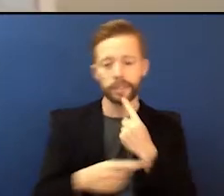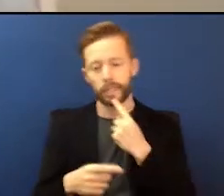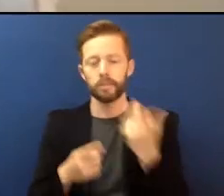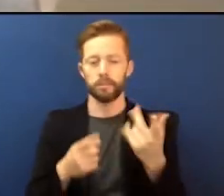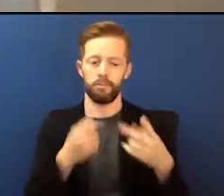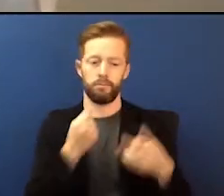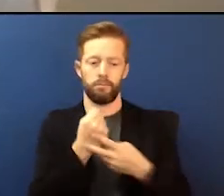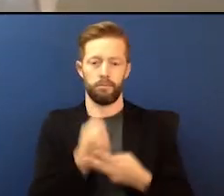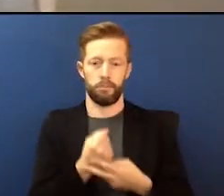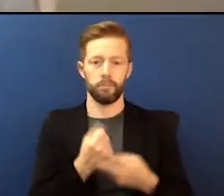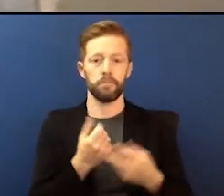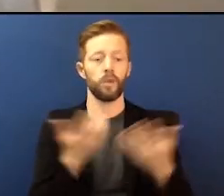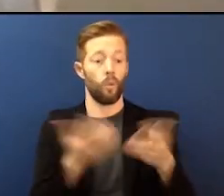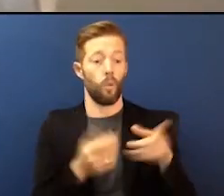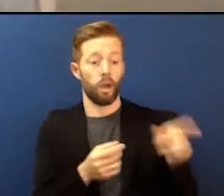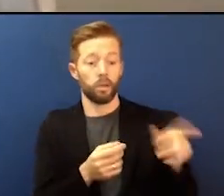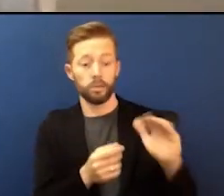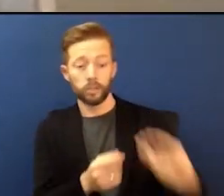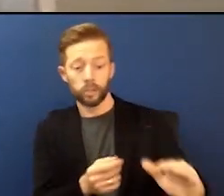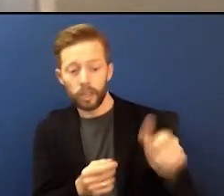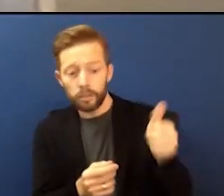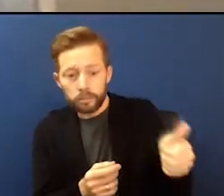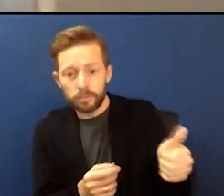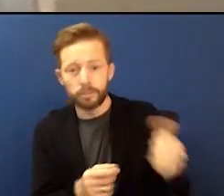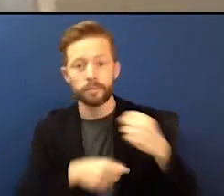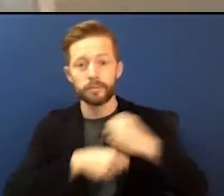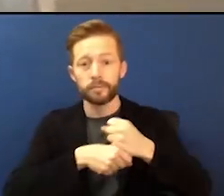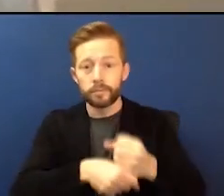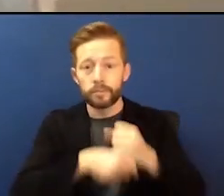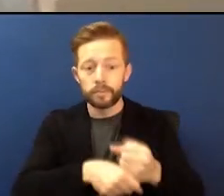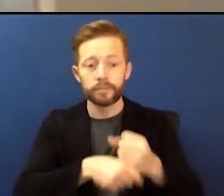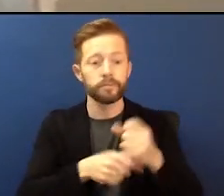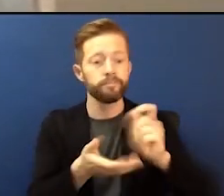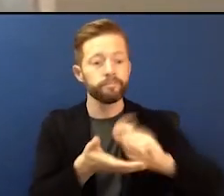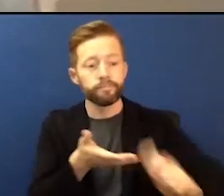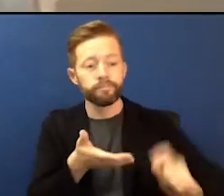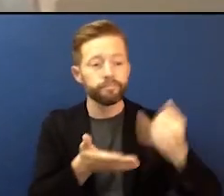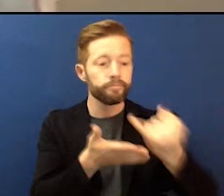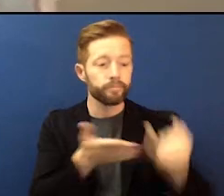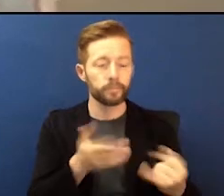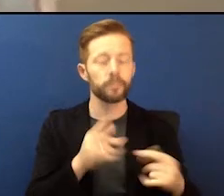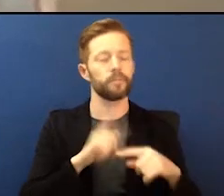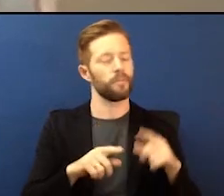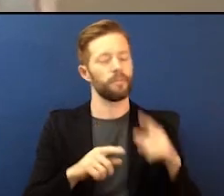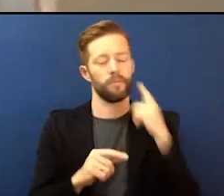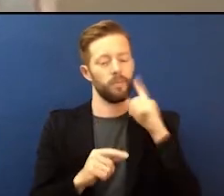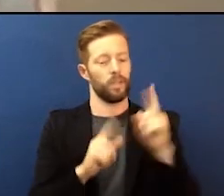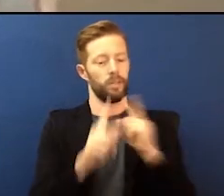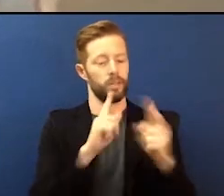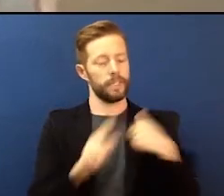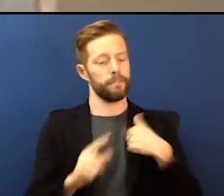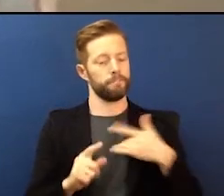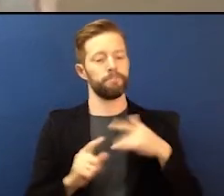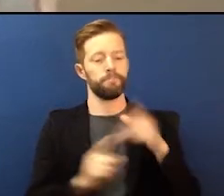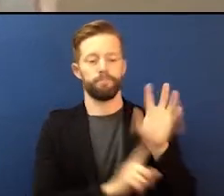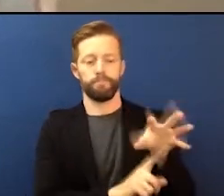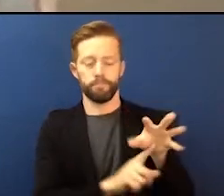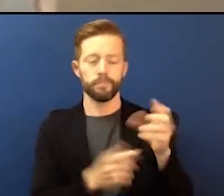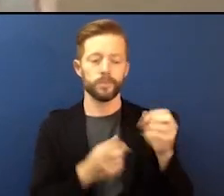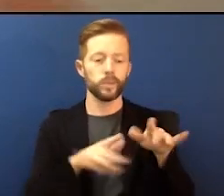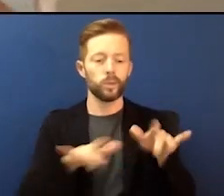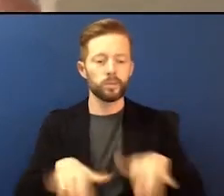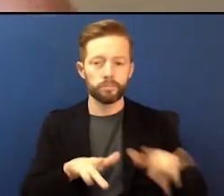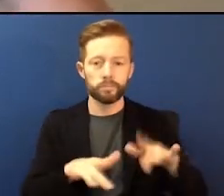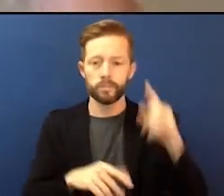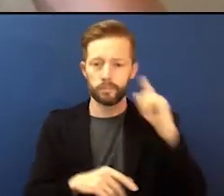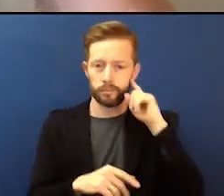then saving any documentation that the child is creating or the children are creating as well. But for conversations, I found